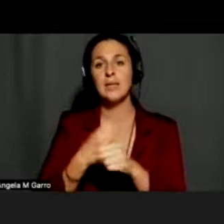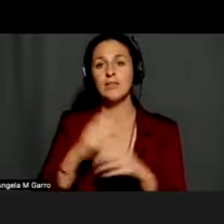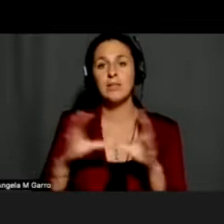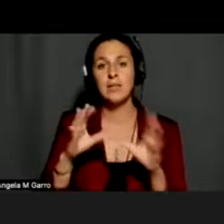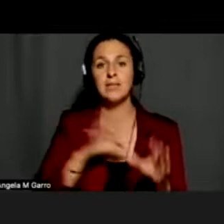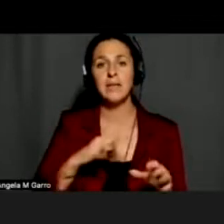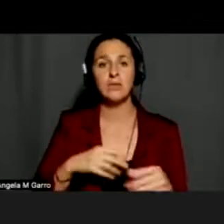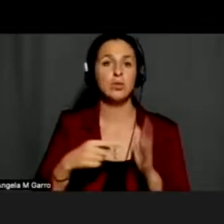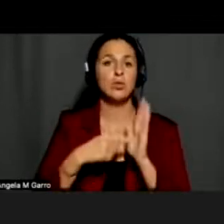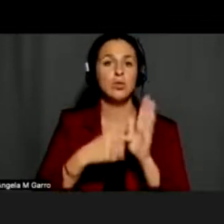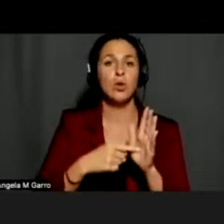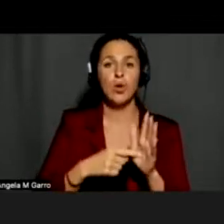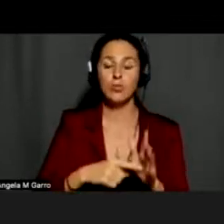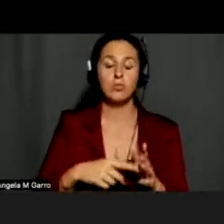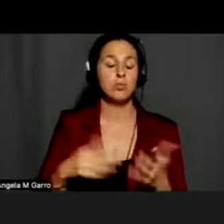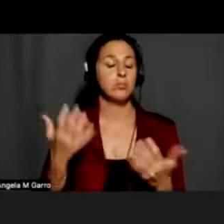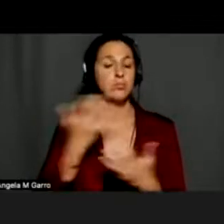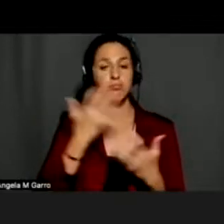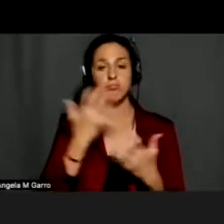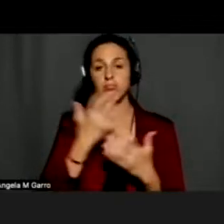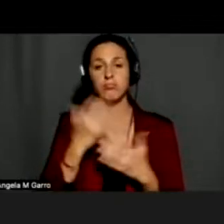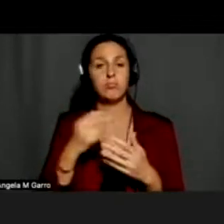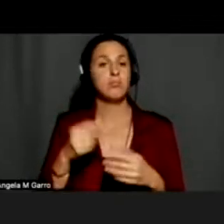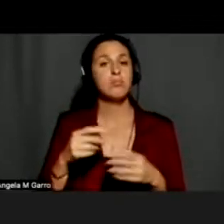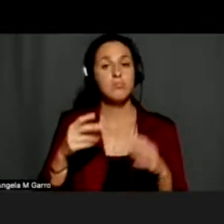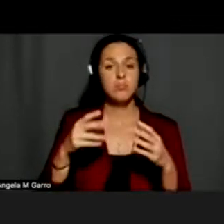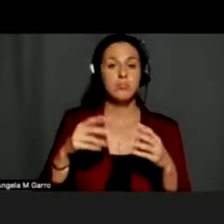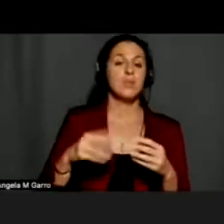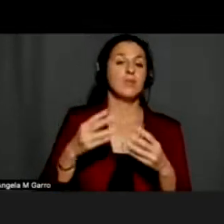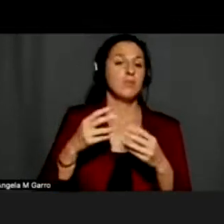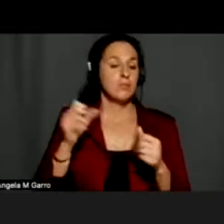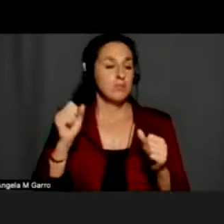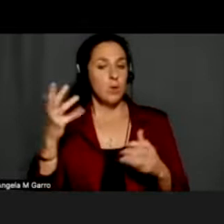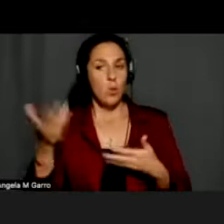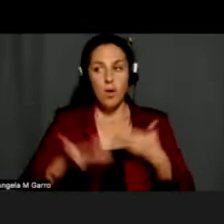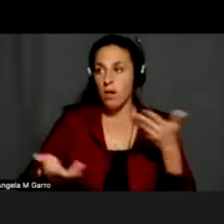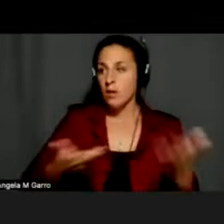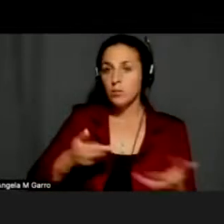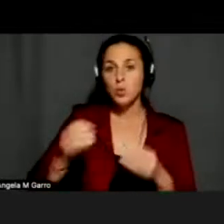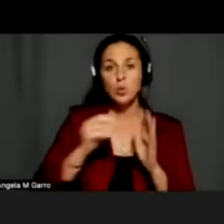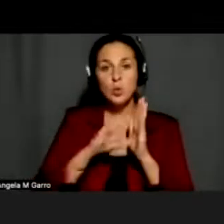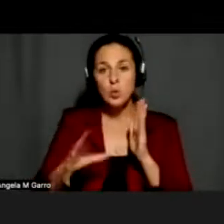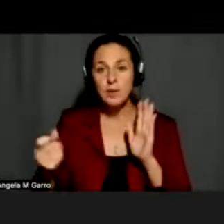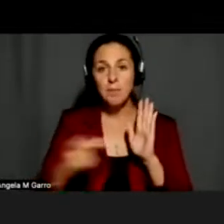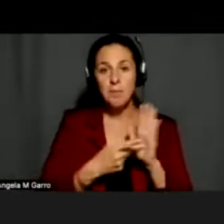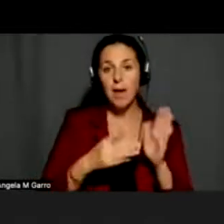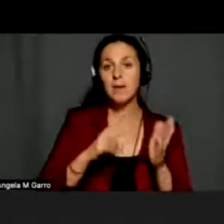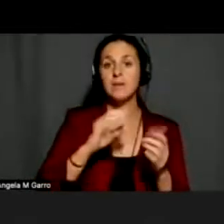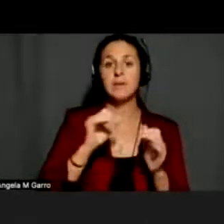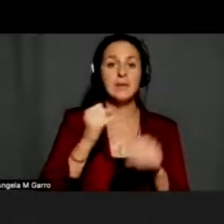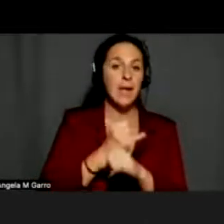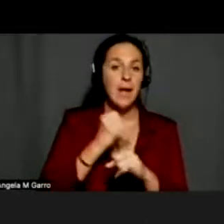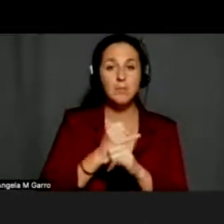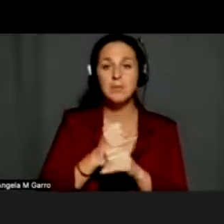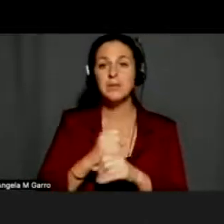incredible optimism and resilience as they welcomed students and families back to campus, supported students who were on independent study, and monitored the health and